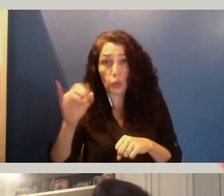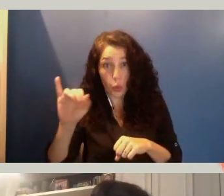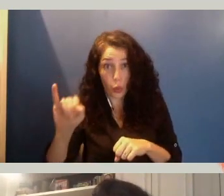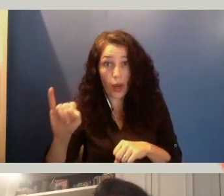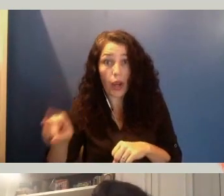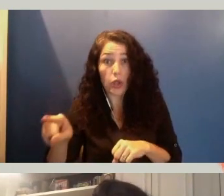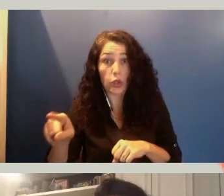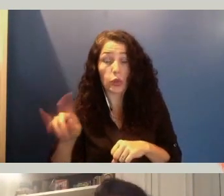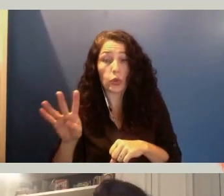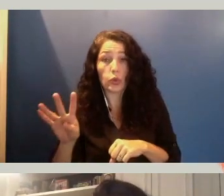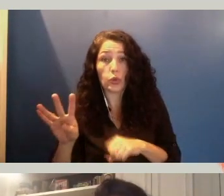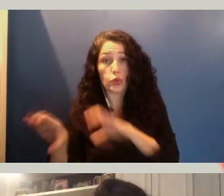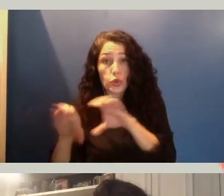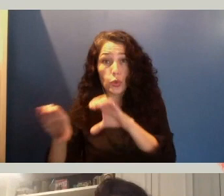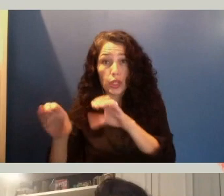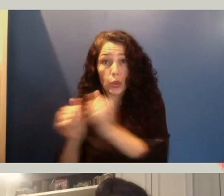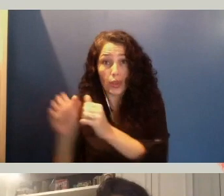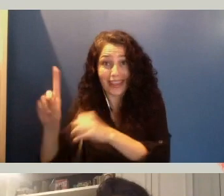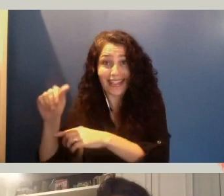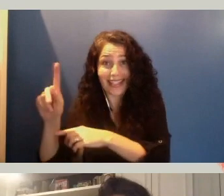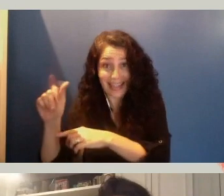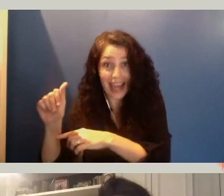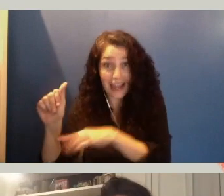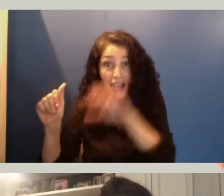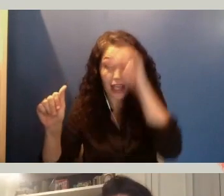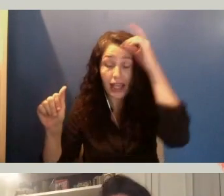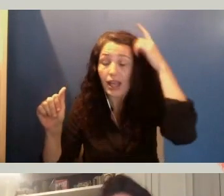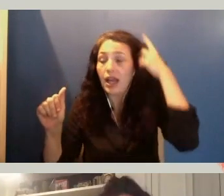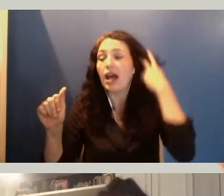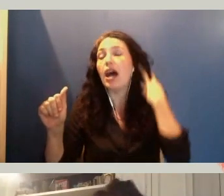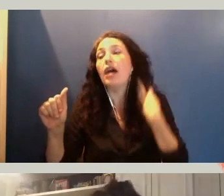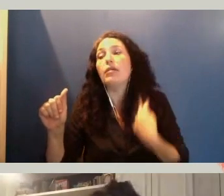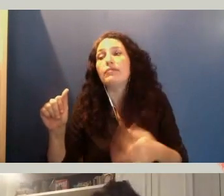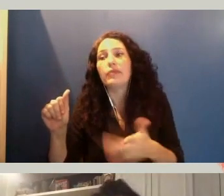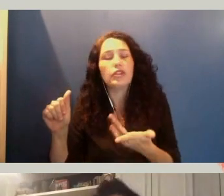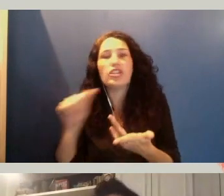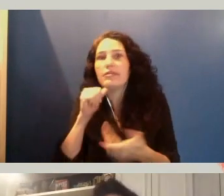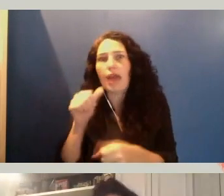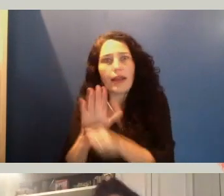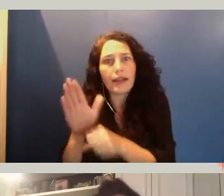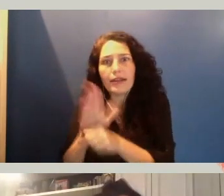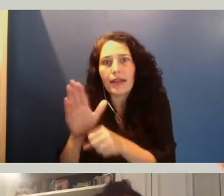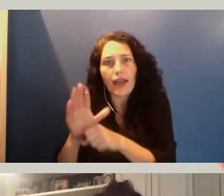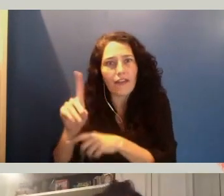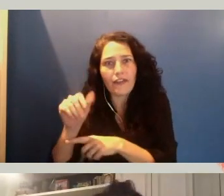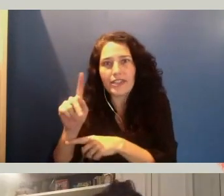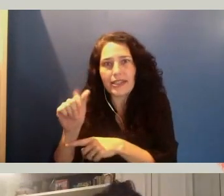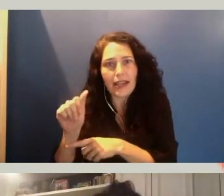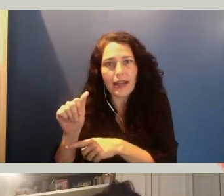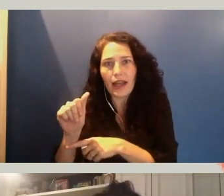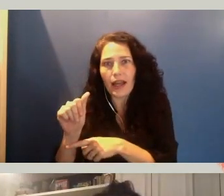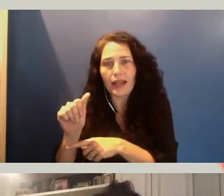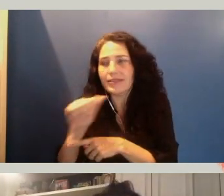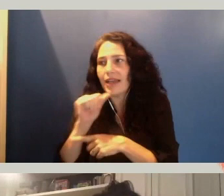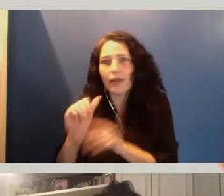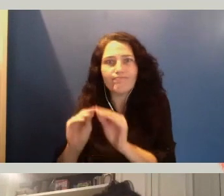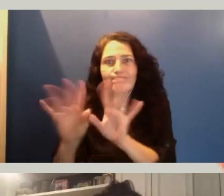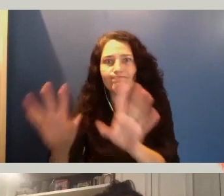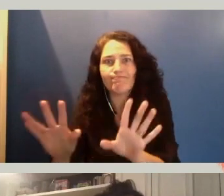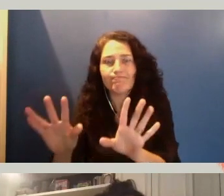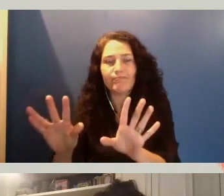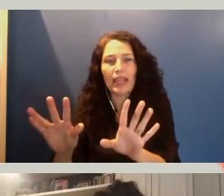data and the lack of transparency around what individual filmmakers' deals look like really hurts